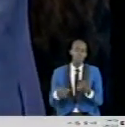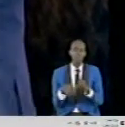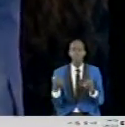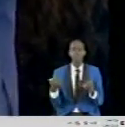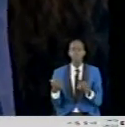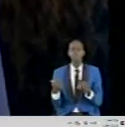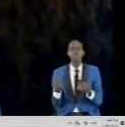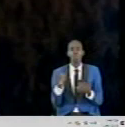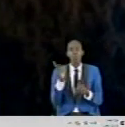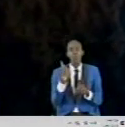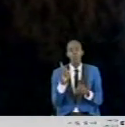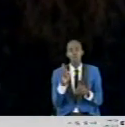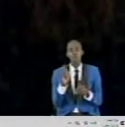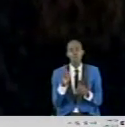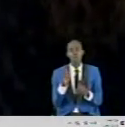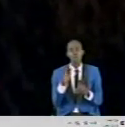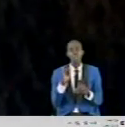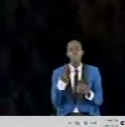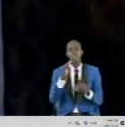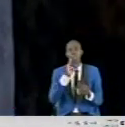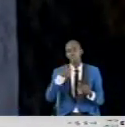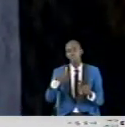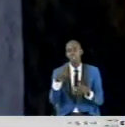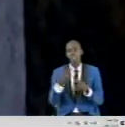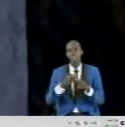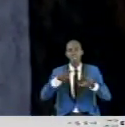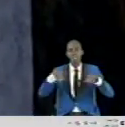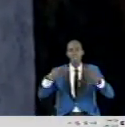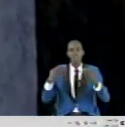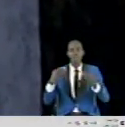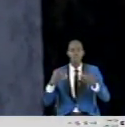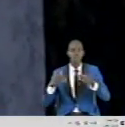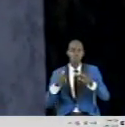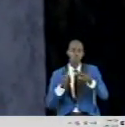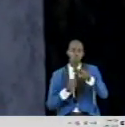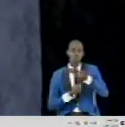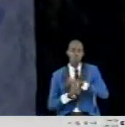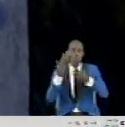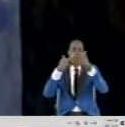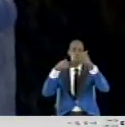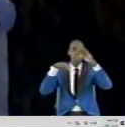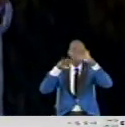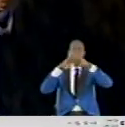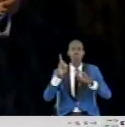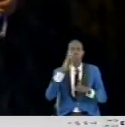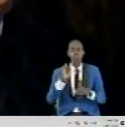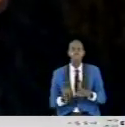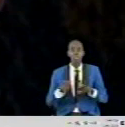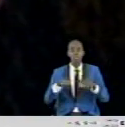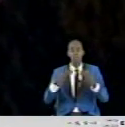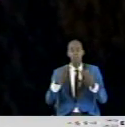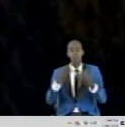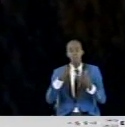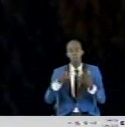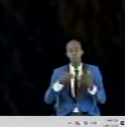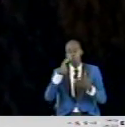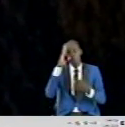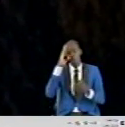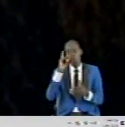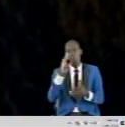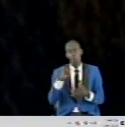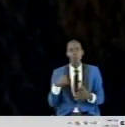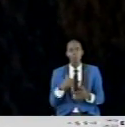men whereby where most besides and remember is Christ Our